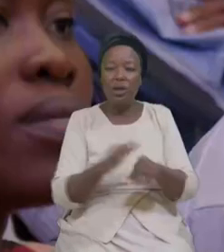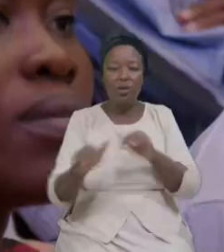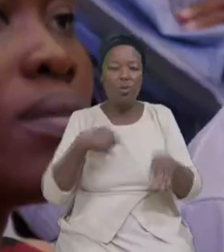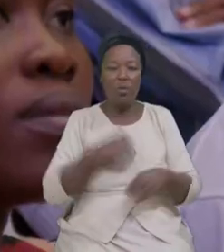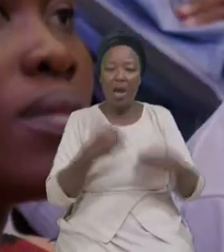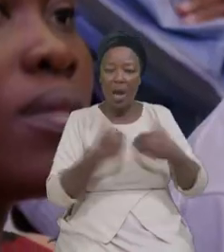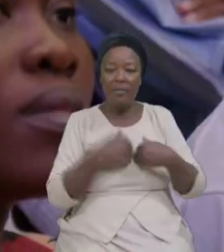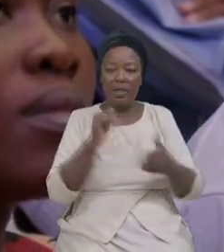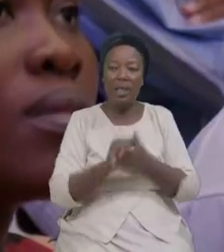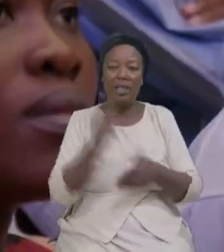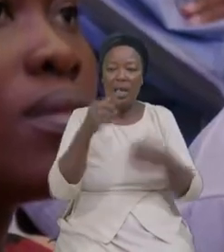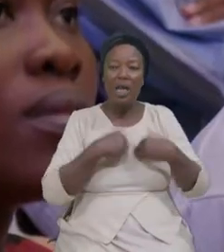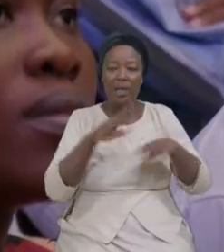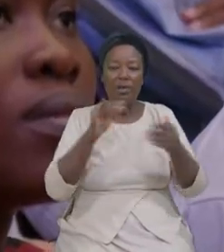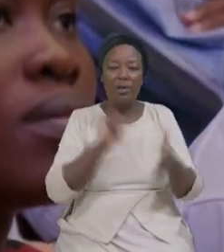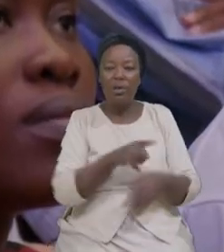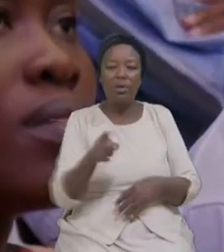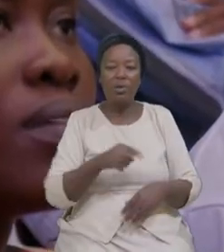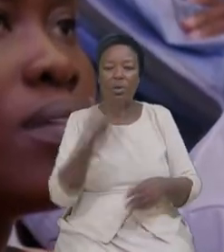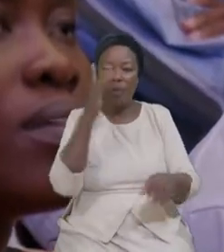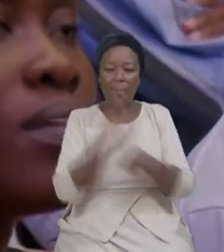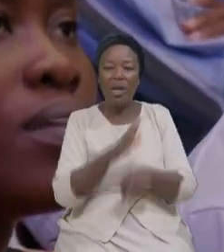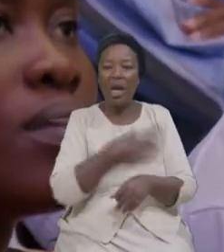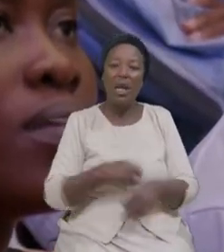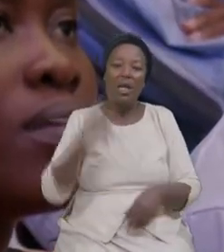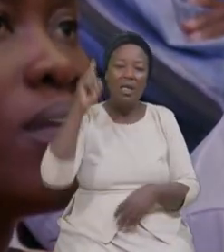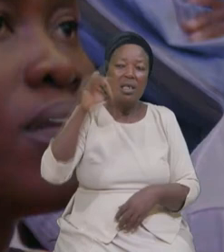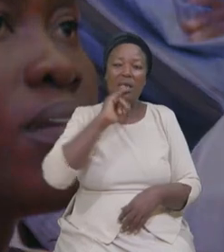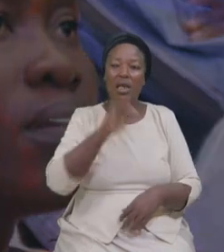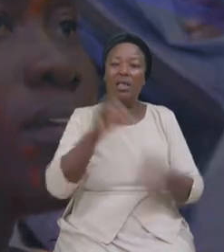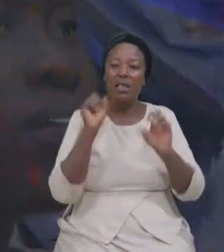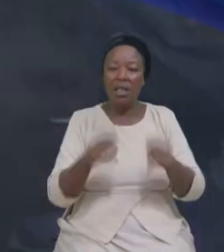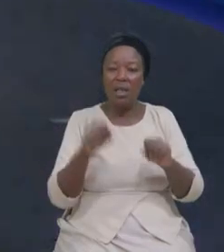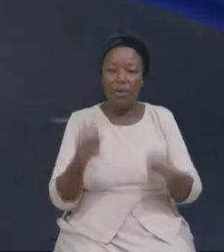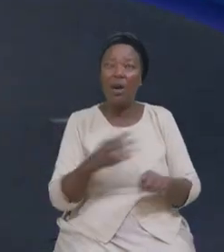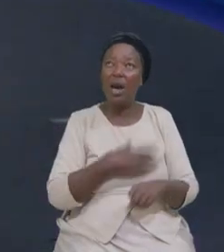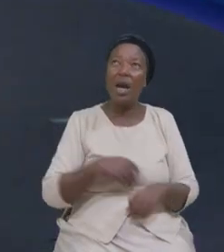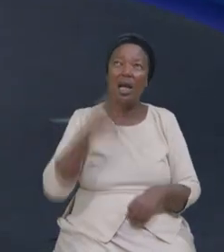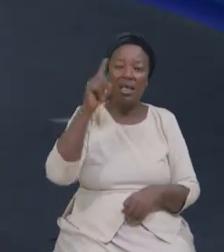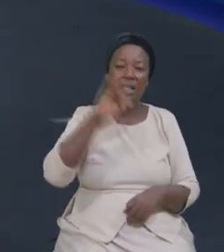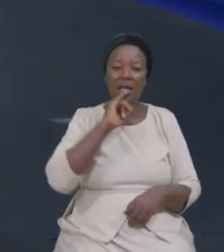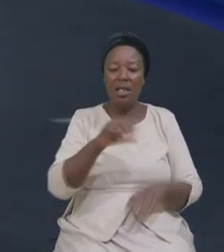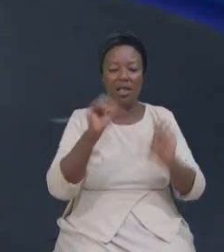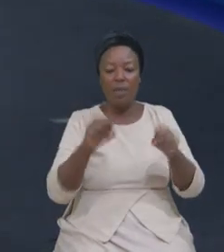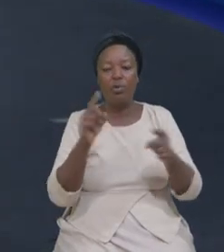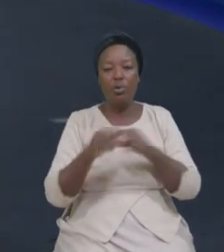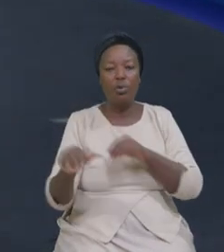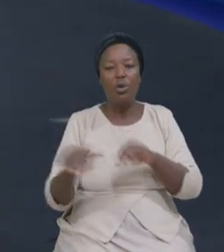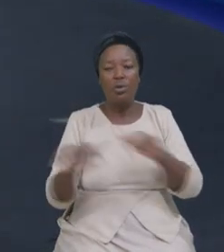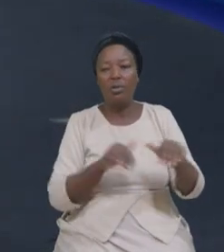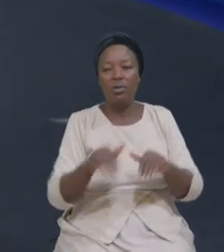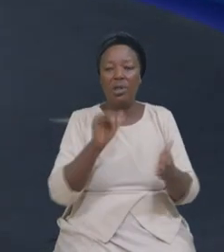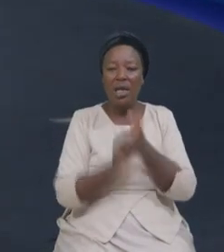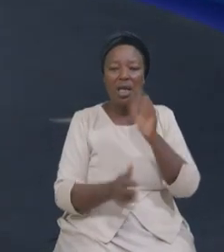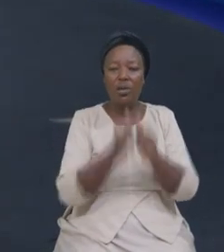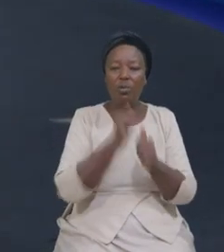this promise, and he is able. And he is able to perform that